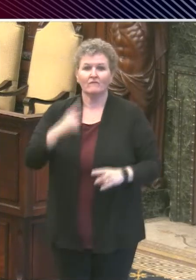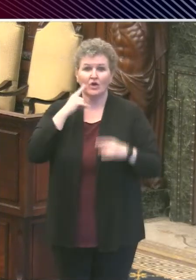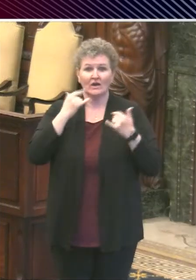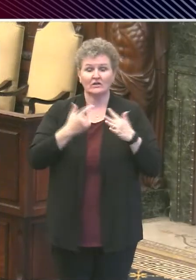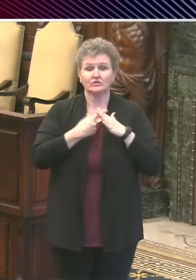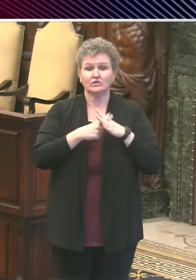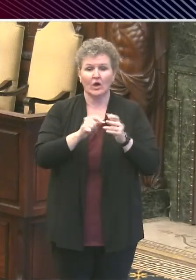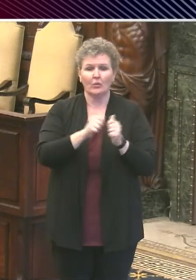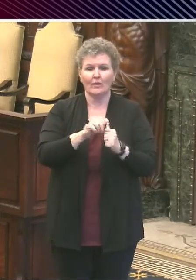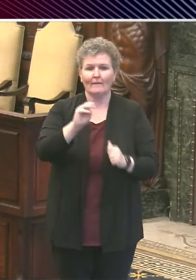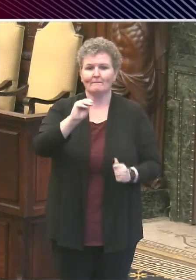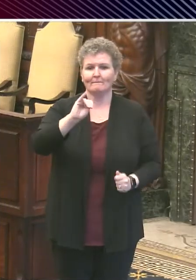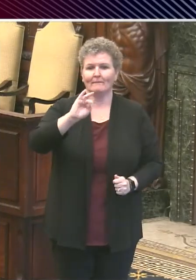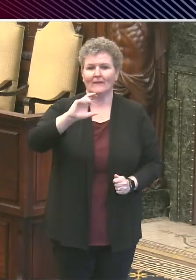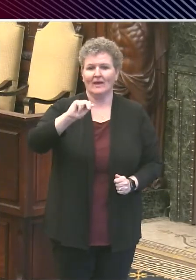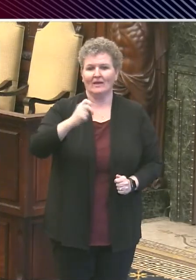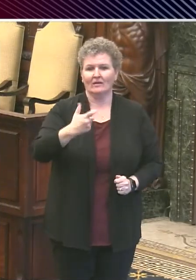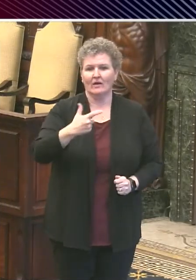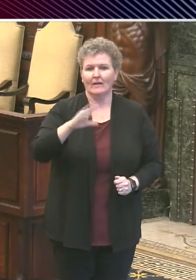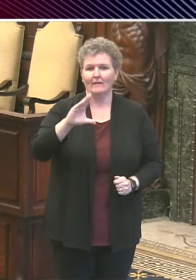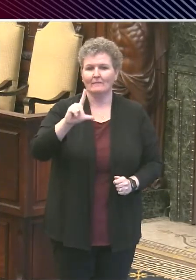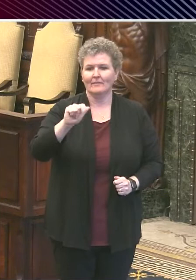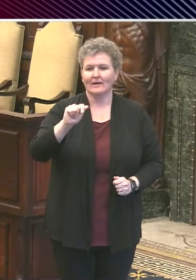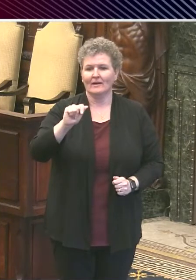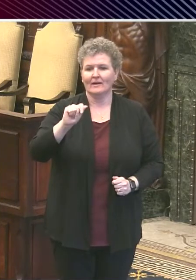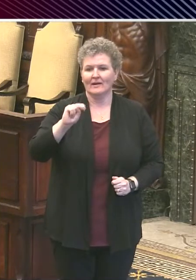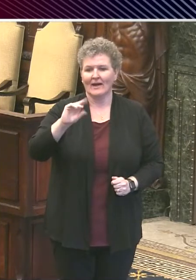with Mitch Blocker of NBC 10.